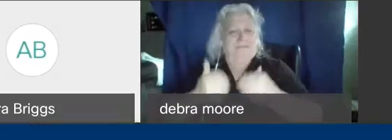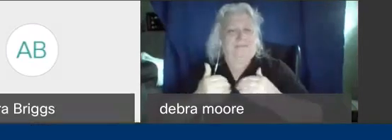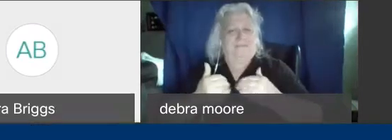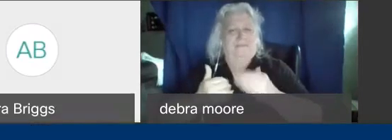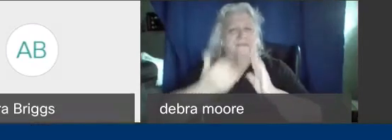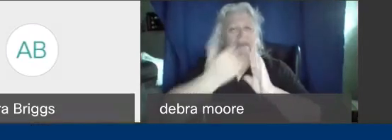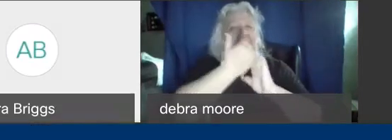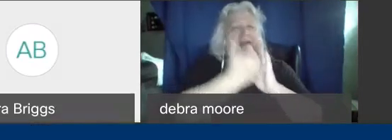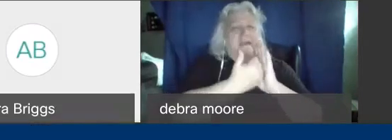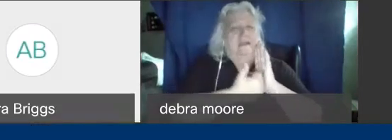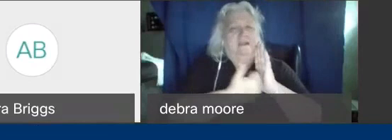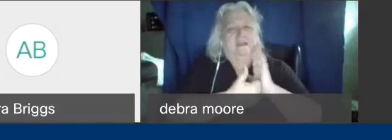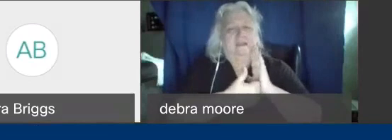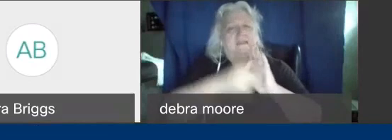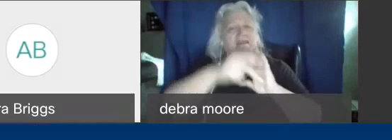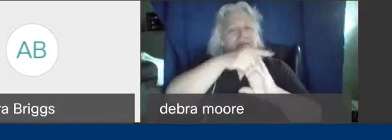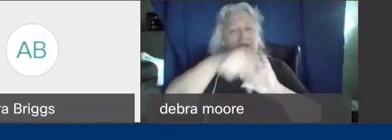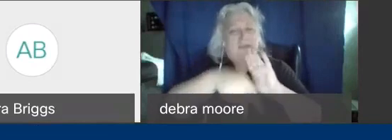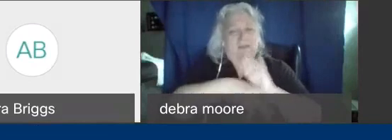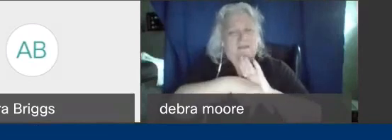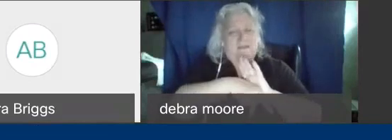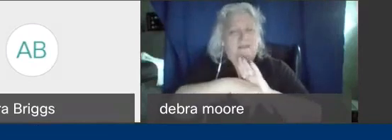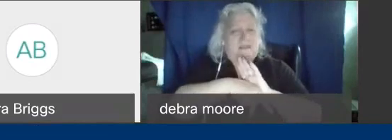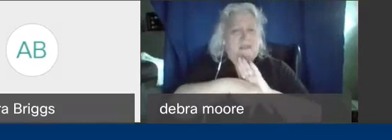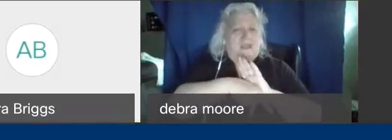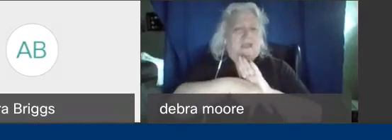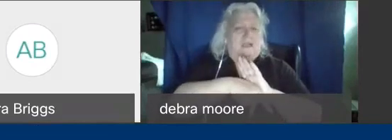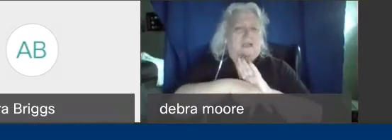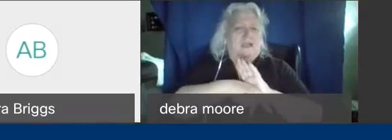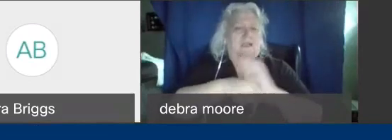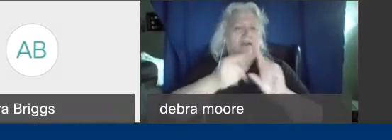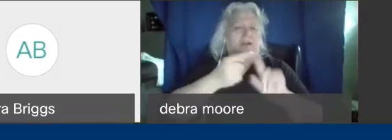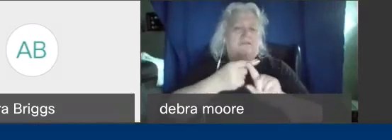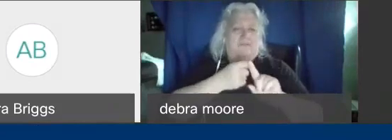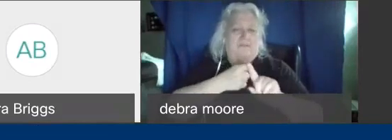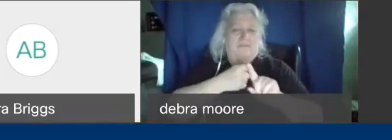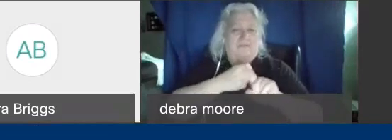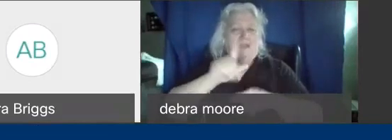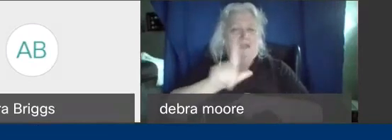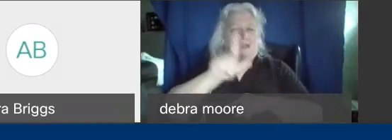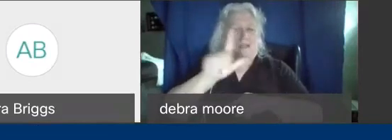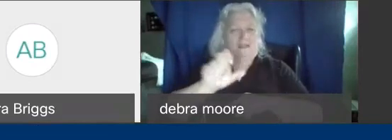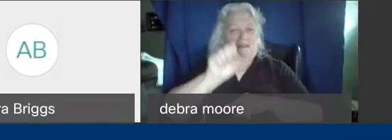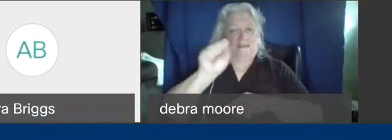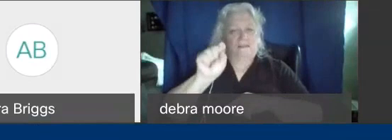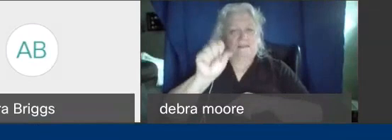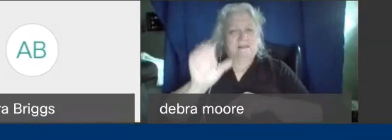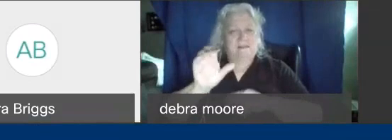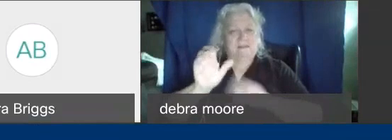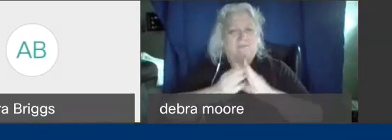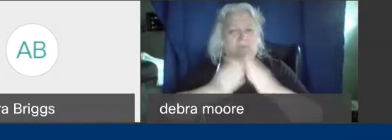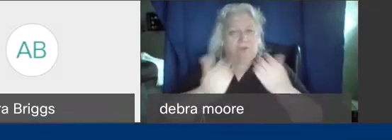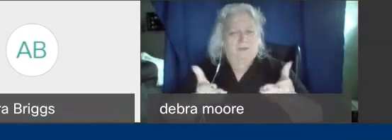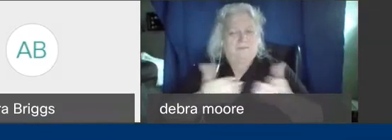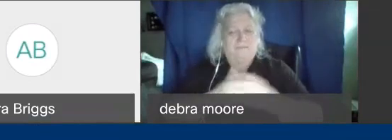Okay, and these are the hazing policy definitions from the LSC Policy Handbook.